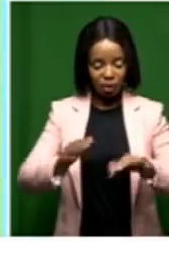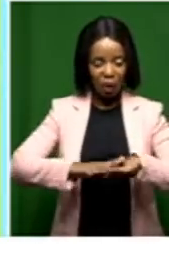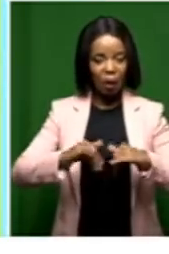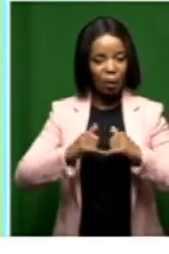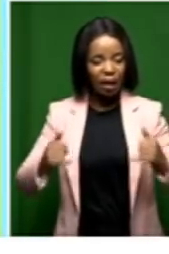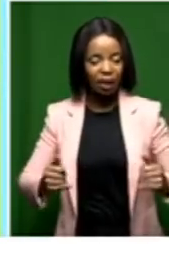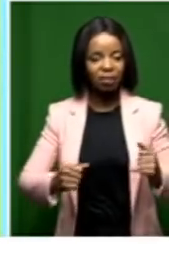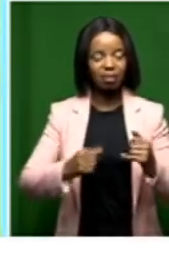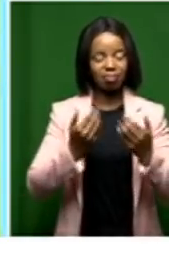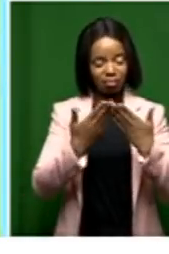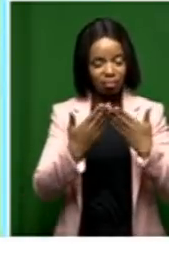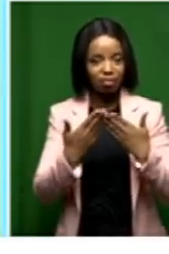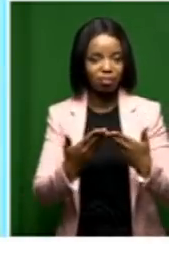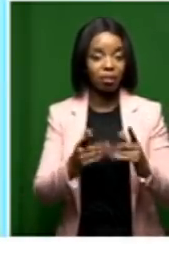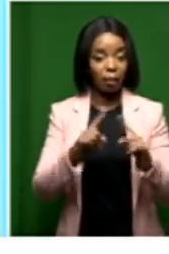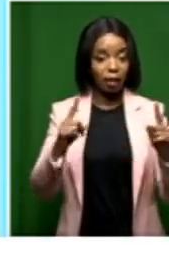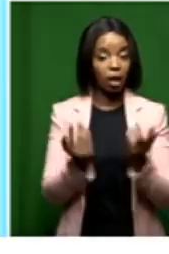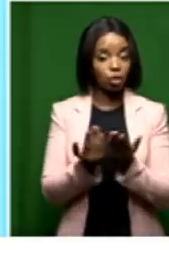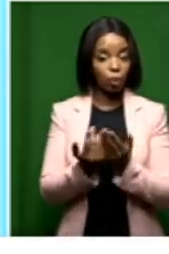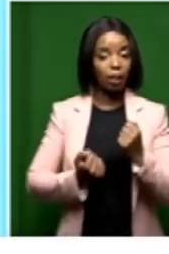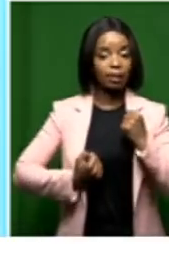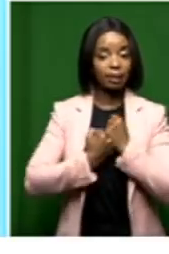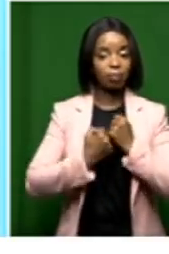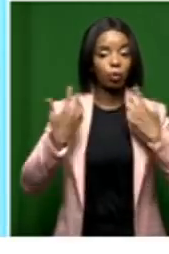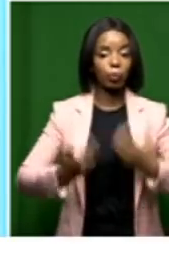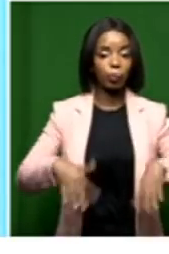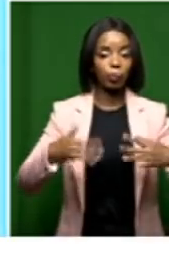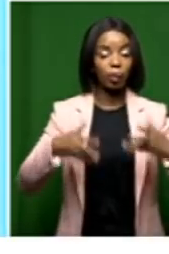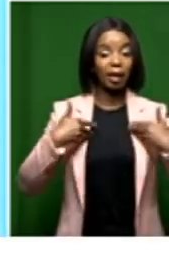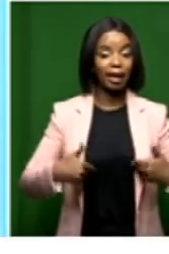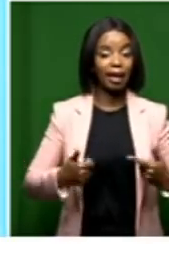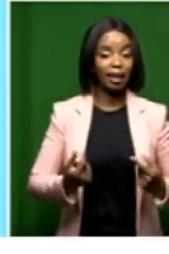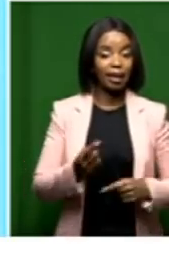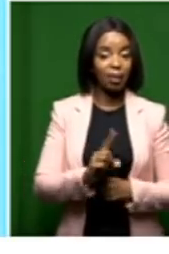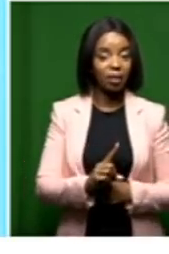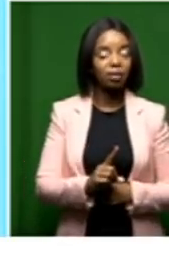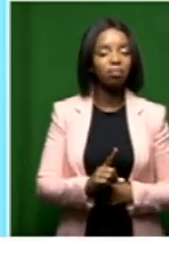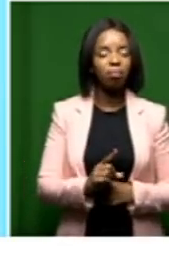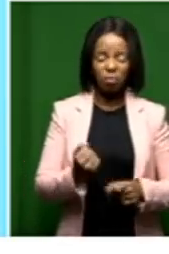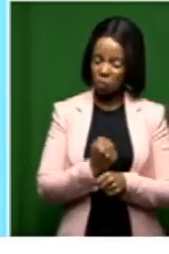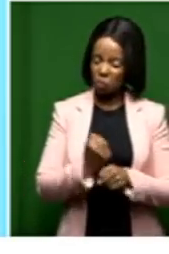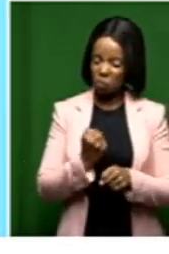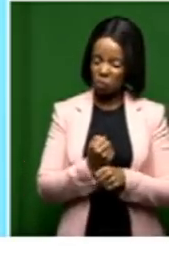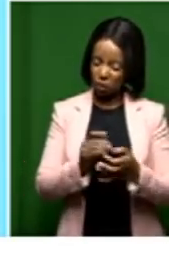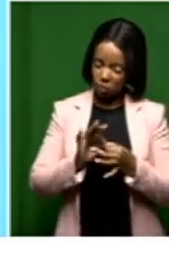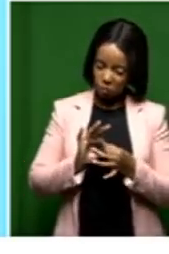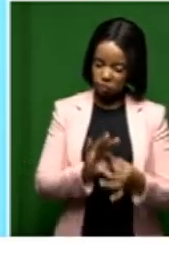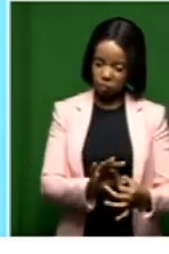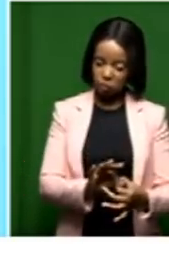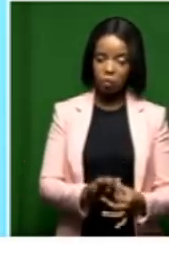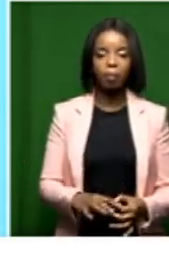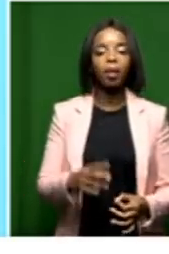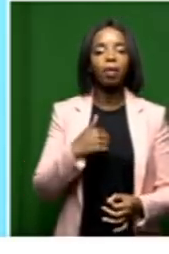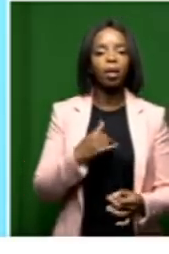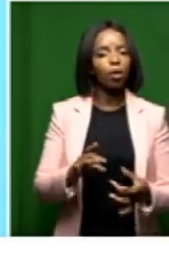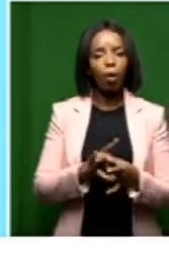can. But what I did was I just stayed dedicated. I worked as much as I could at home online. When you're at home the whole day, you feel